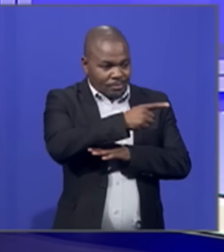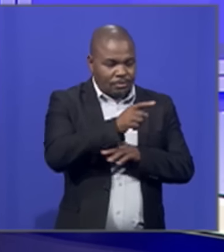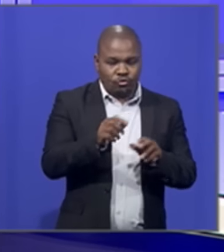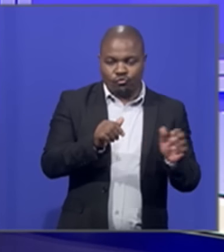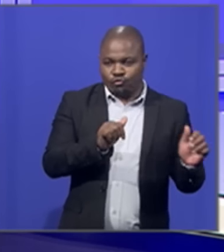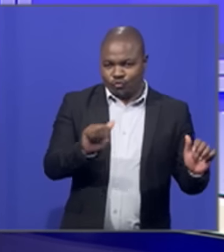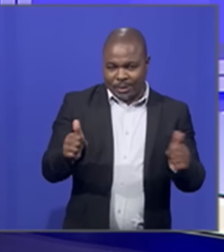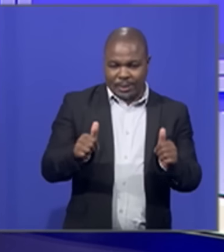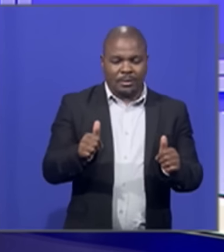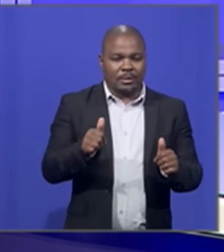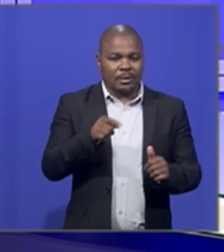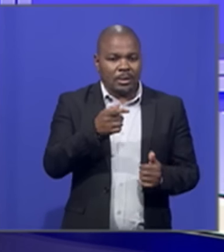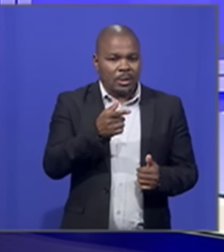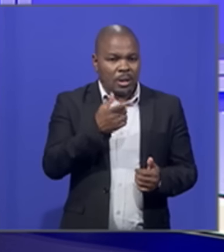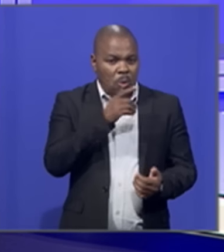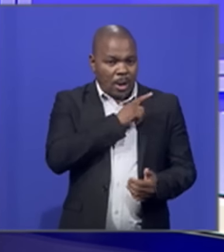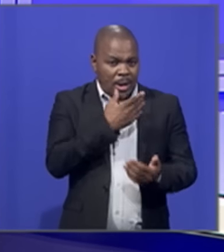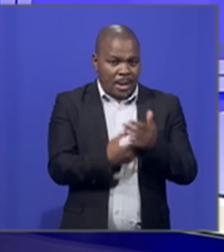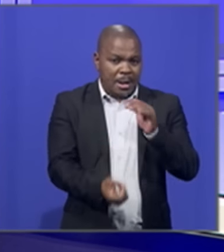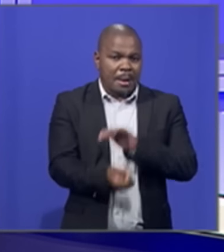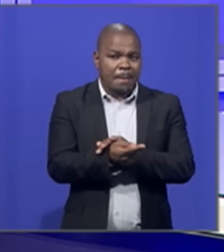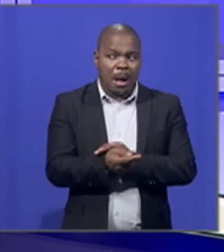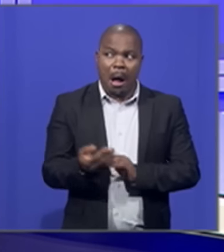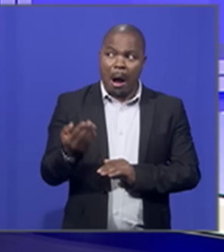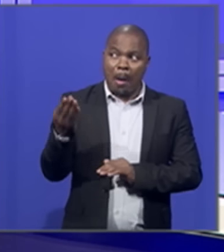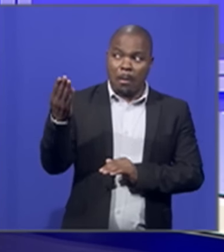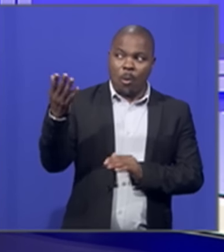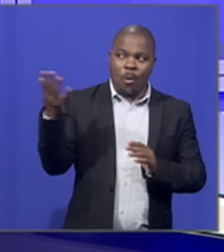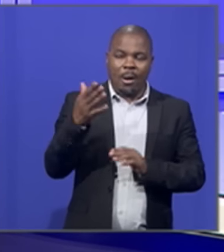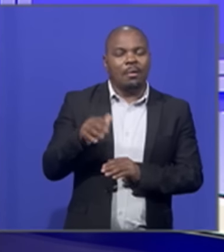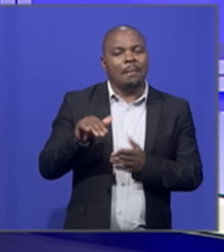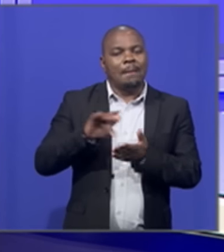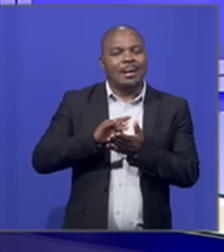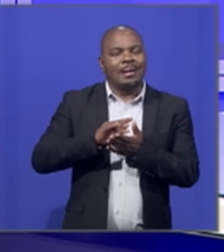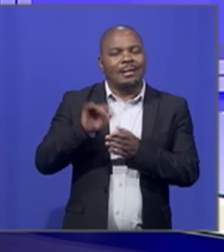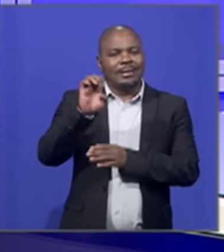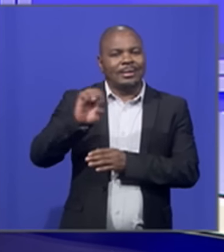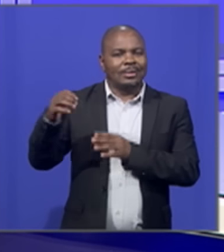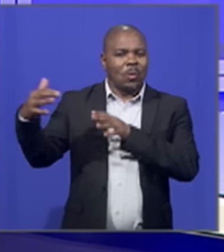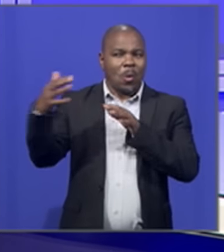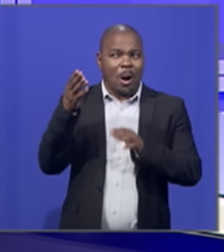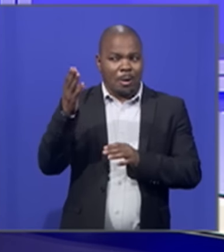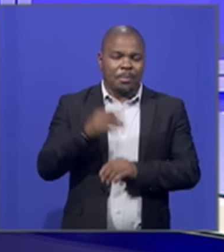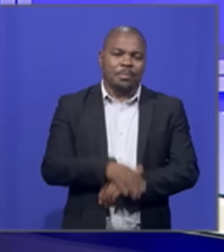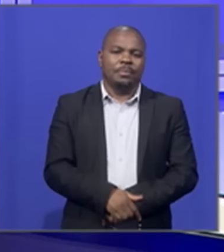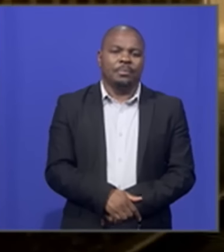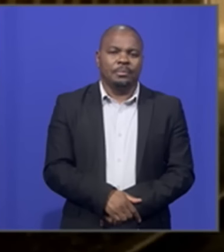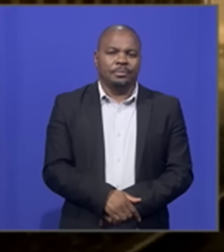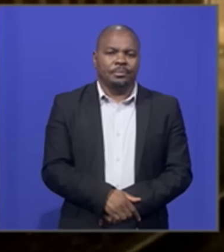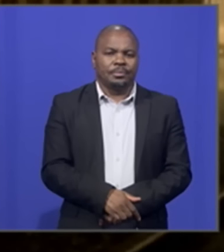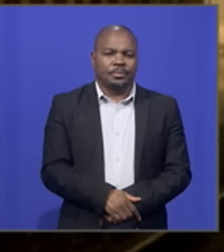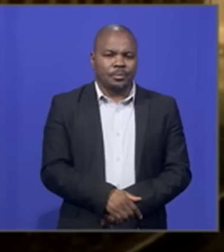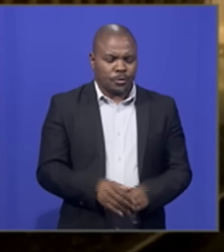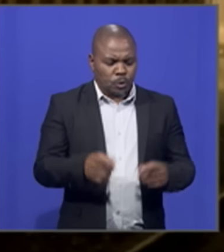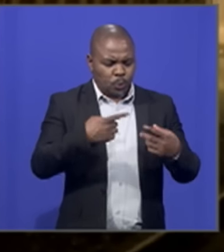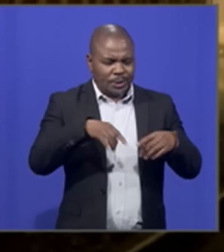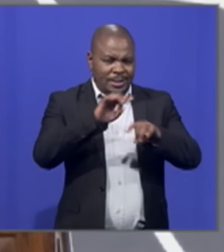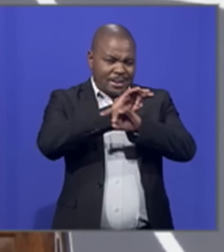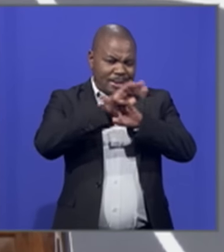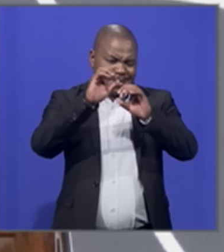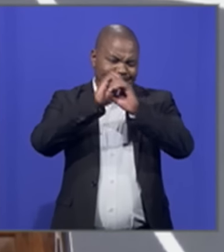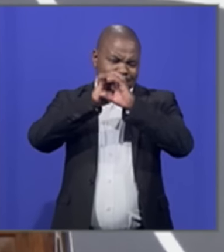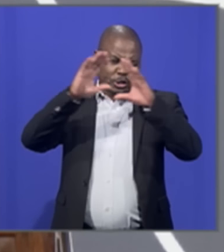se ka diragalago ka lebaka la dithulane tšeo di tšwelago pele ka Middle East. Set out a clear